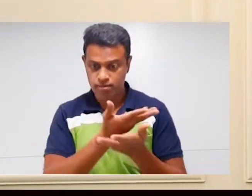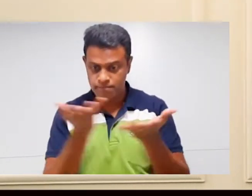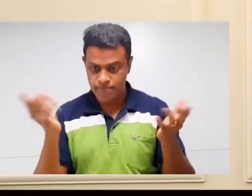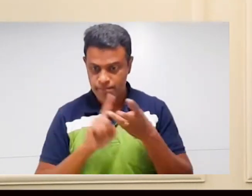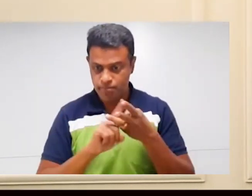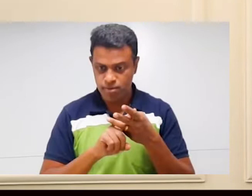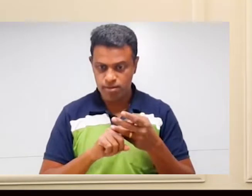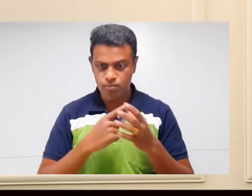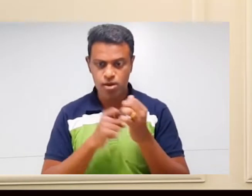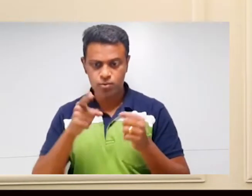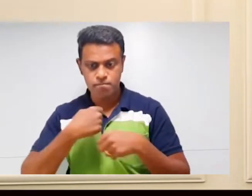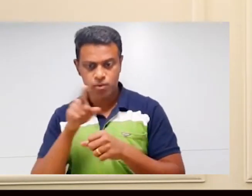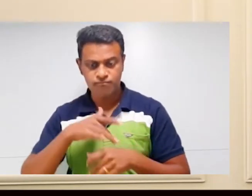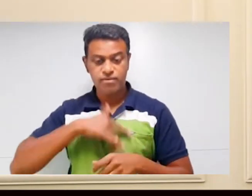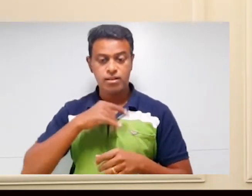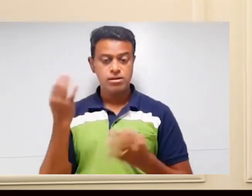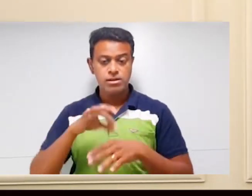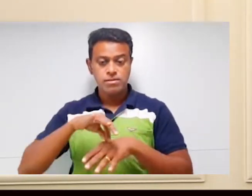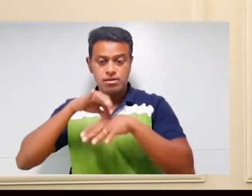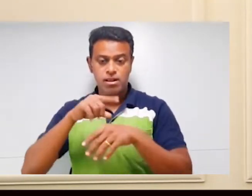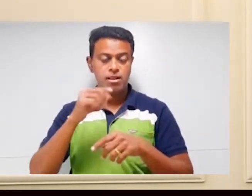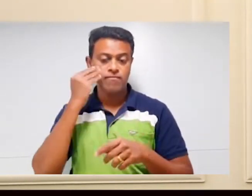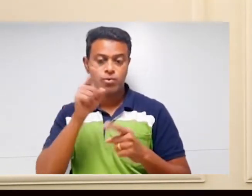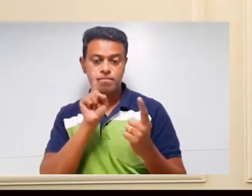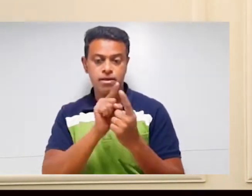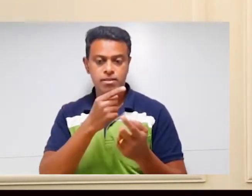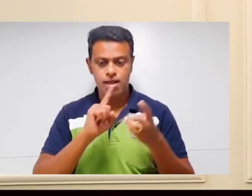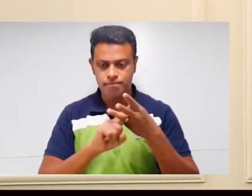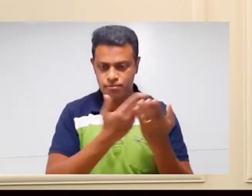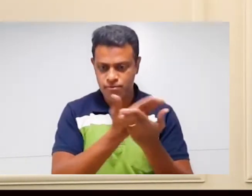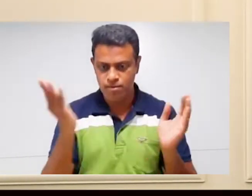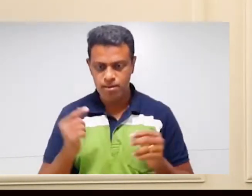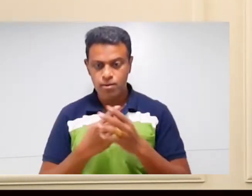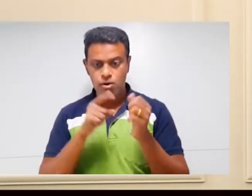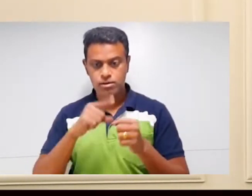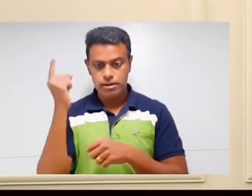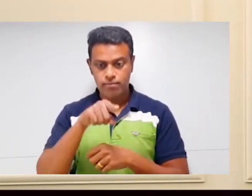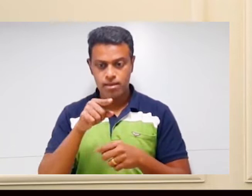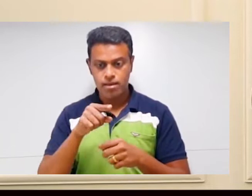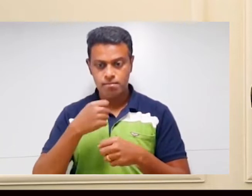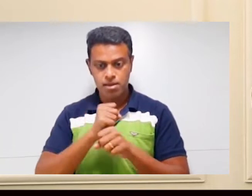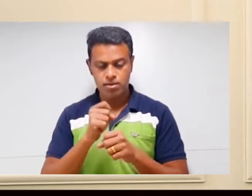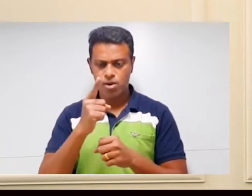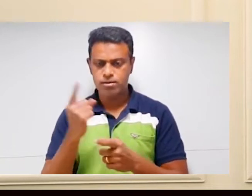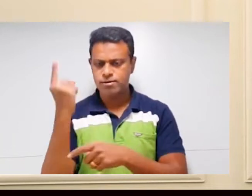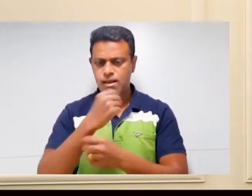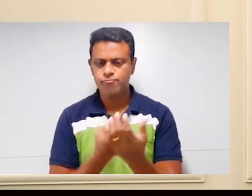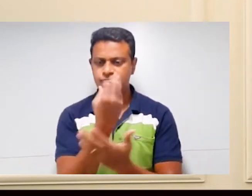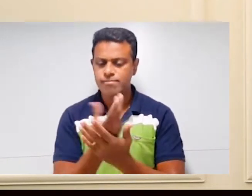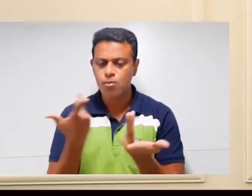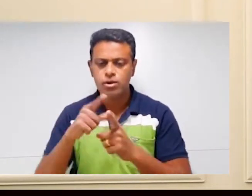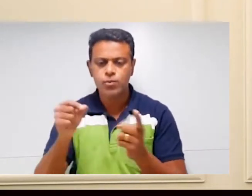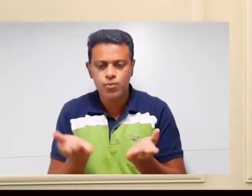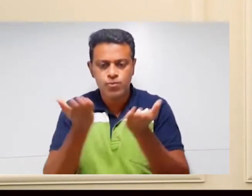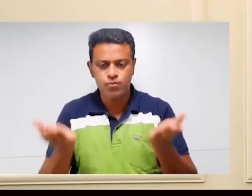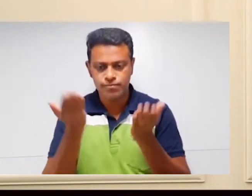you see them? What is it that makes you feel so special when you see them? What is it that they have done for the society? What